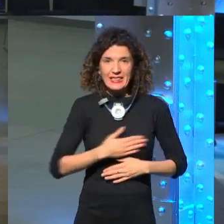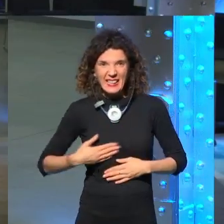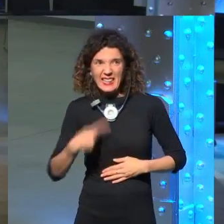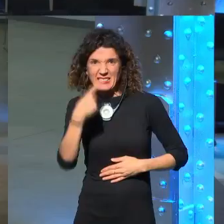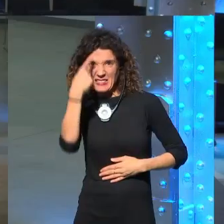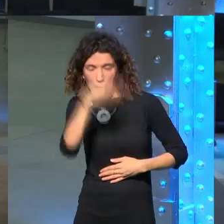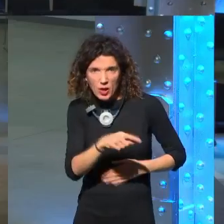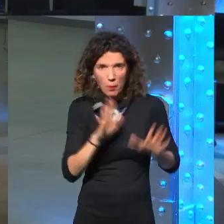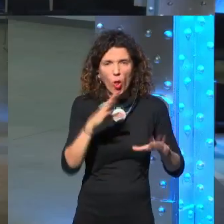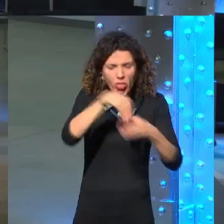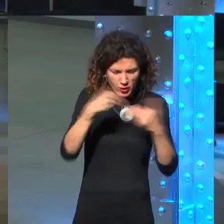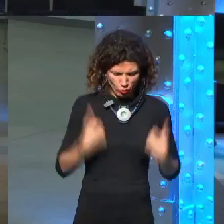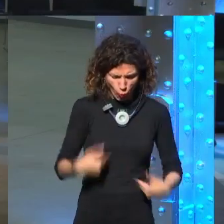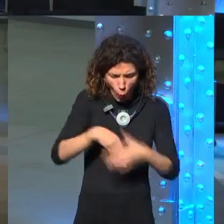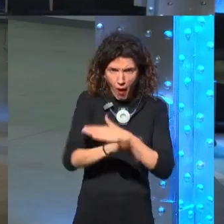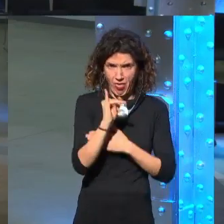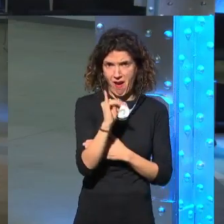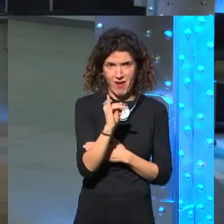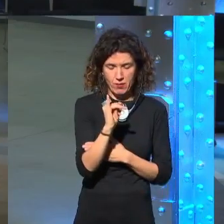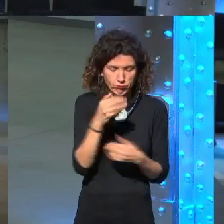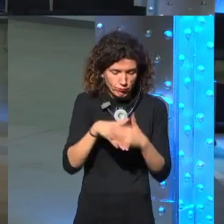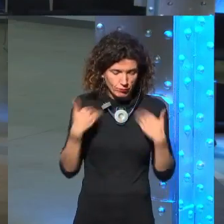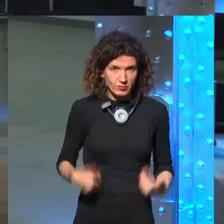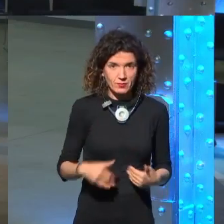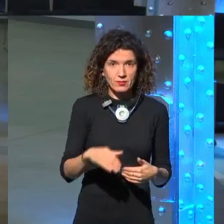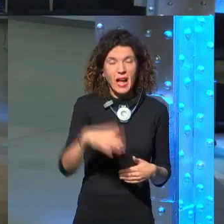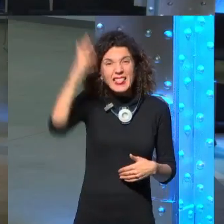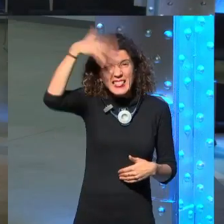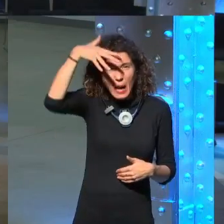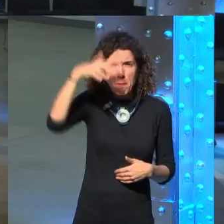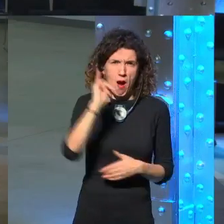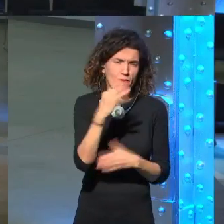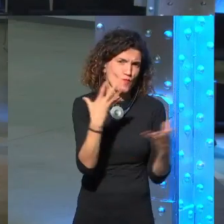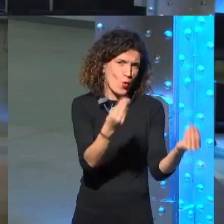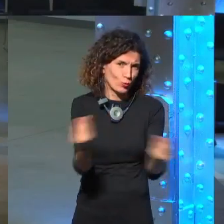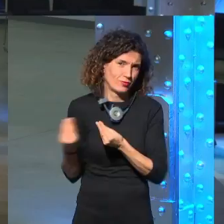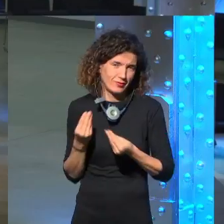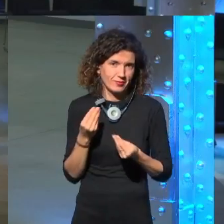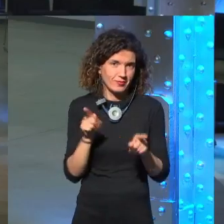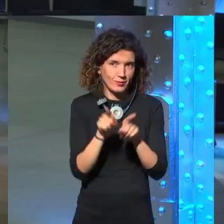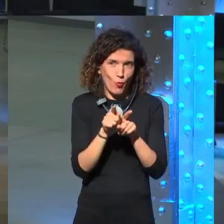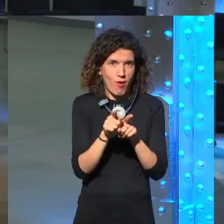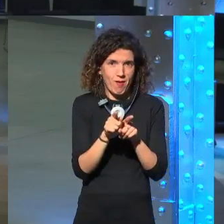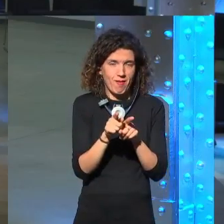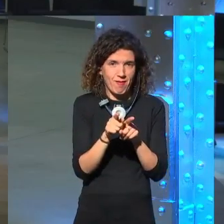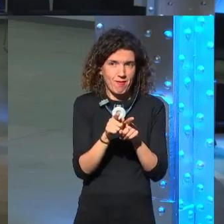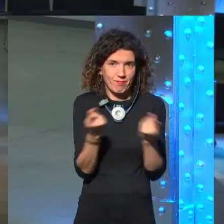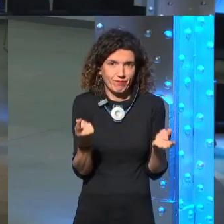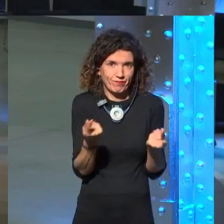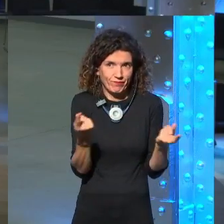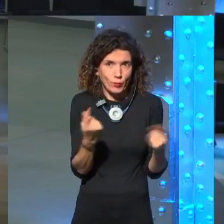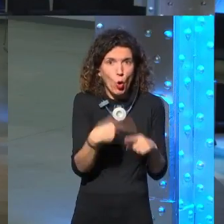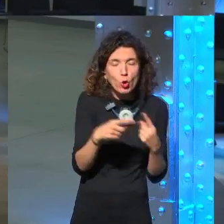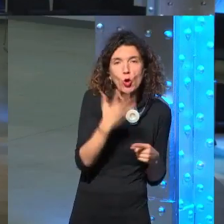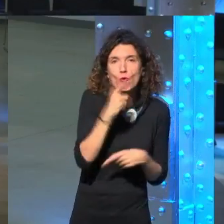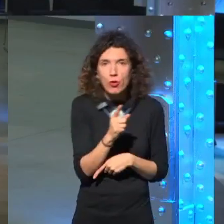you are. I think, for example, Donald Trump has a lot of these unknown knowns that drive him. But anyway, so we're